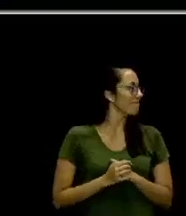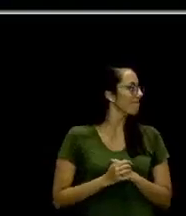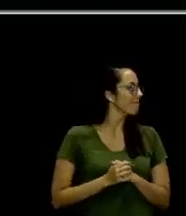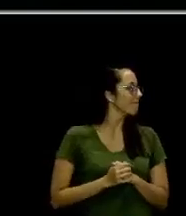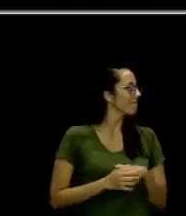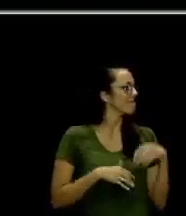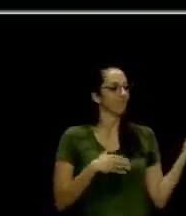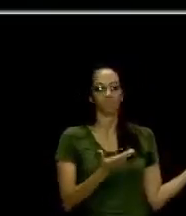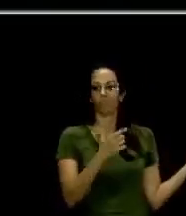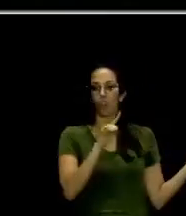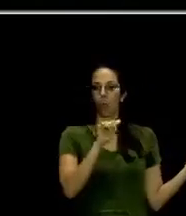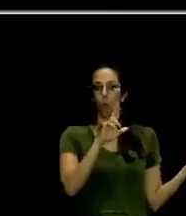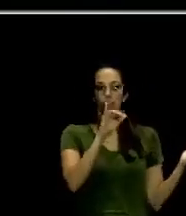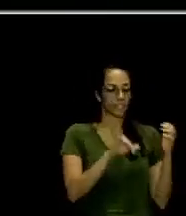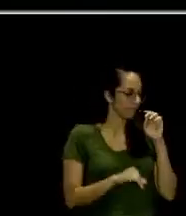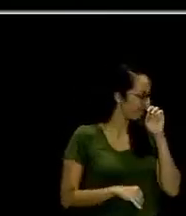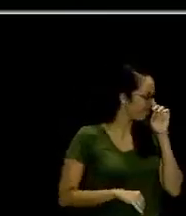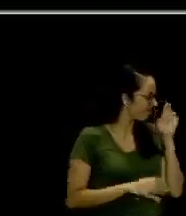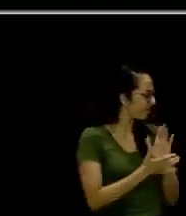Thank you.